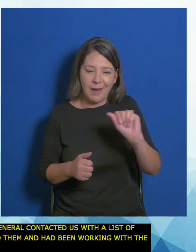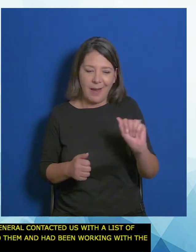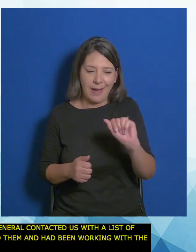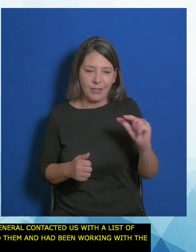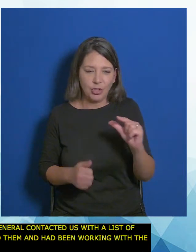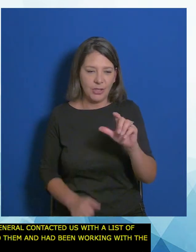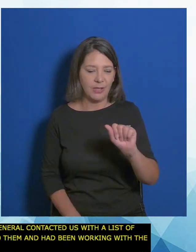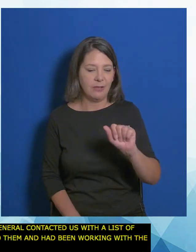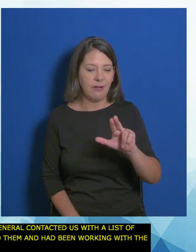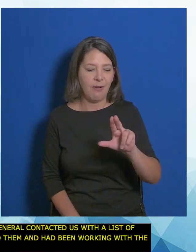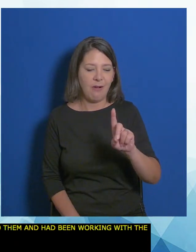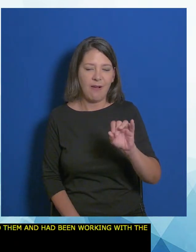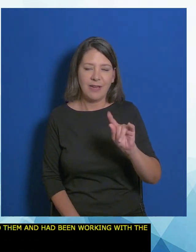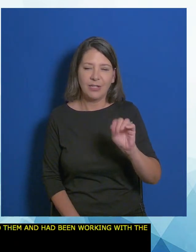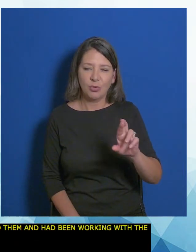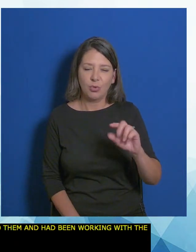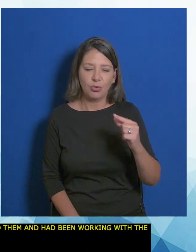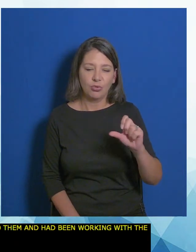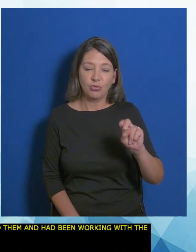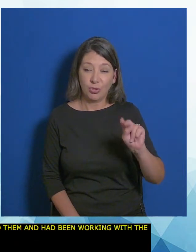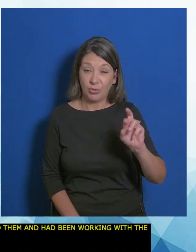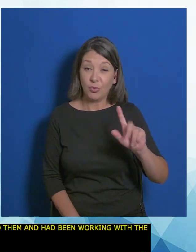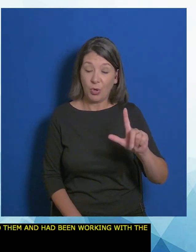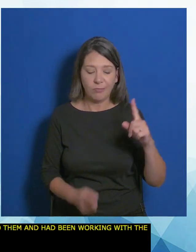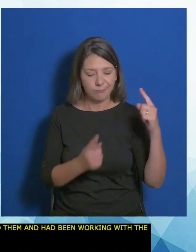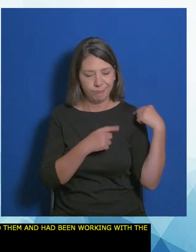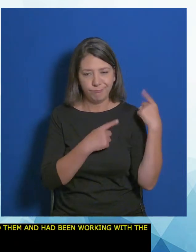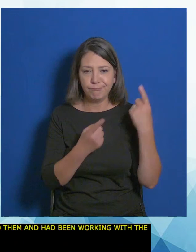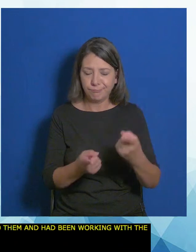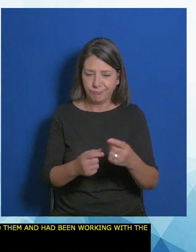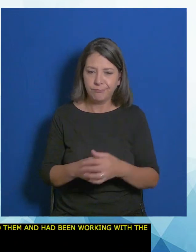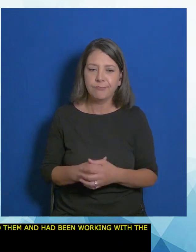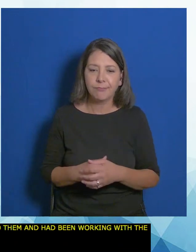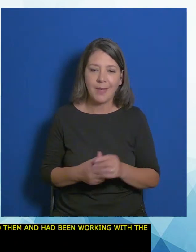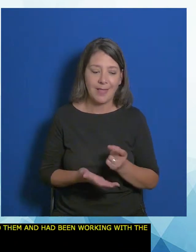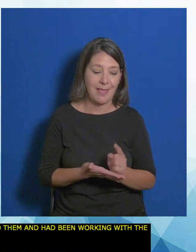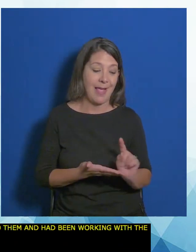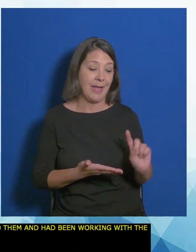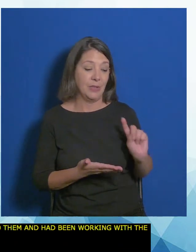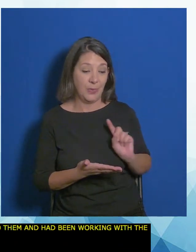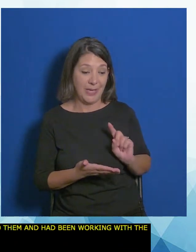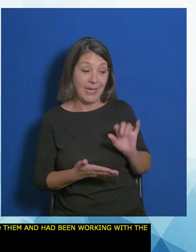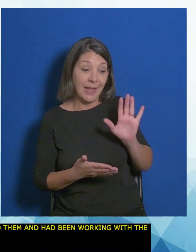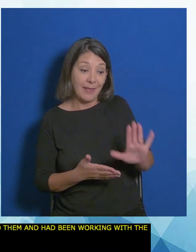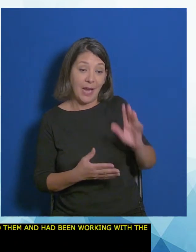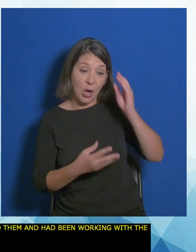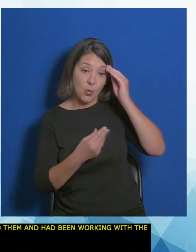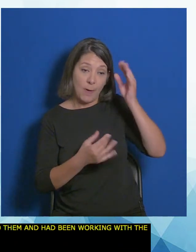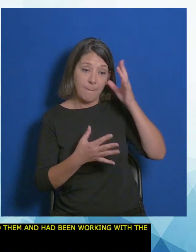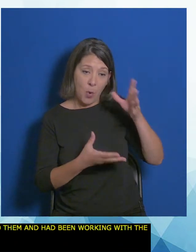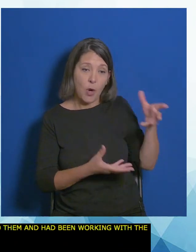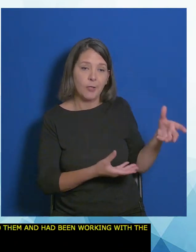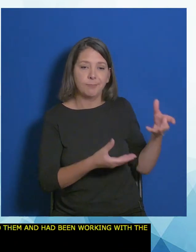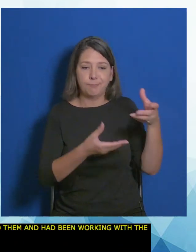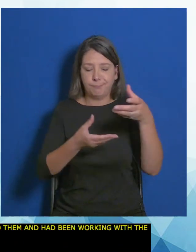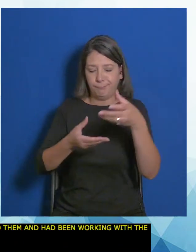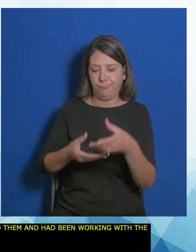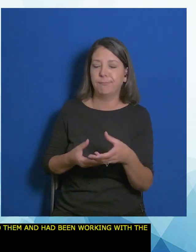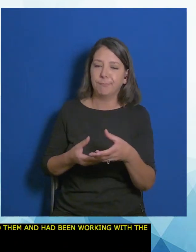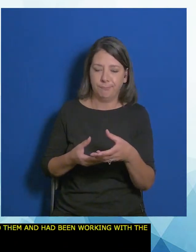Last week, we just got the preliminary report from the Auditor